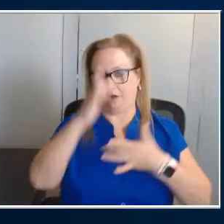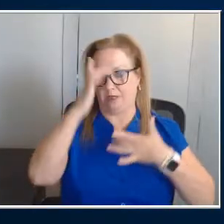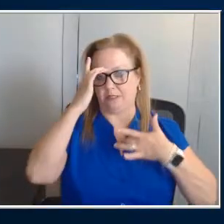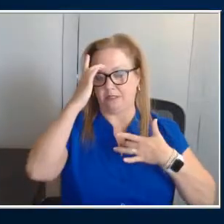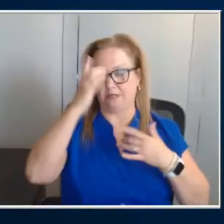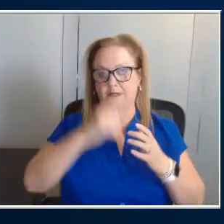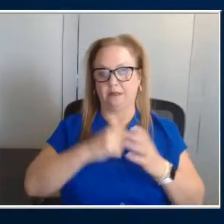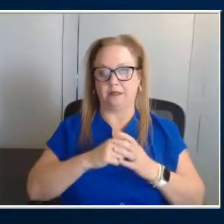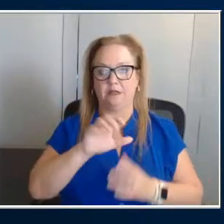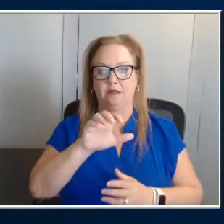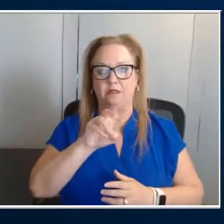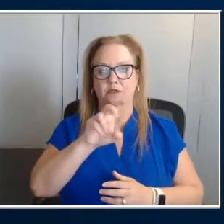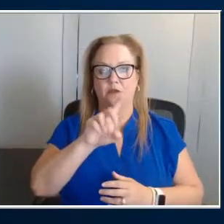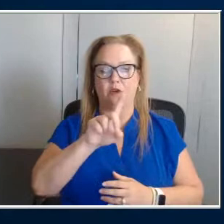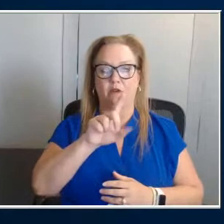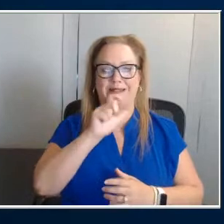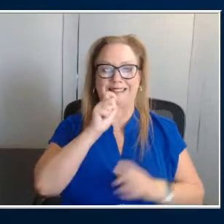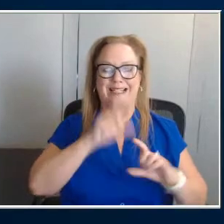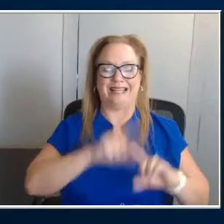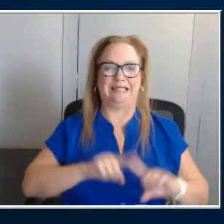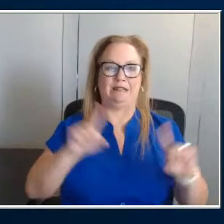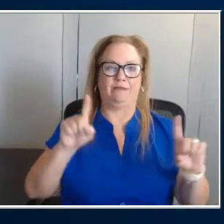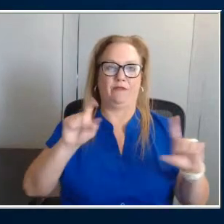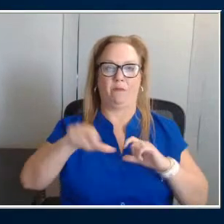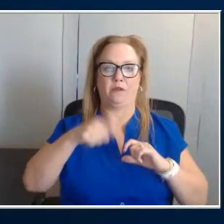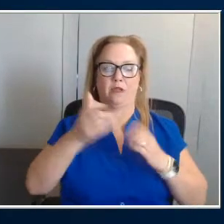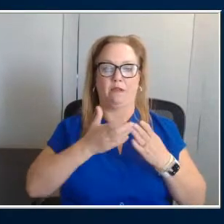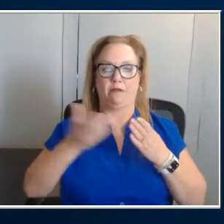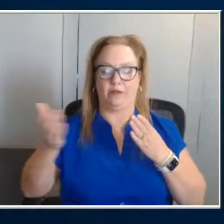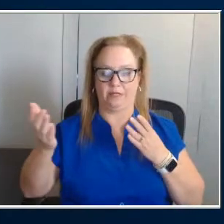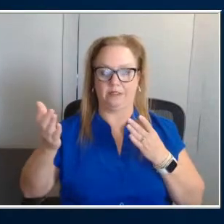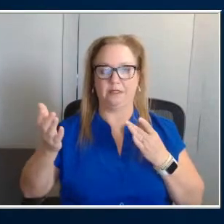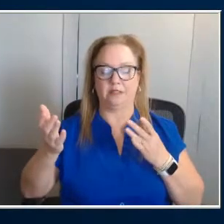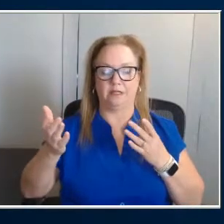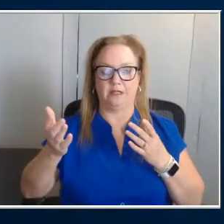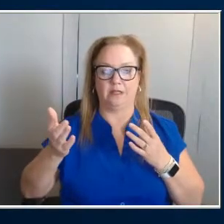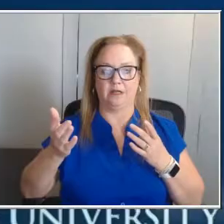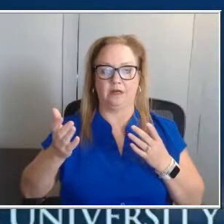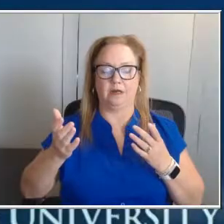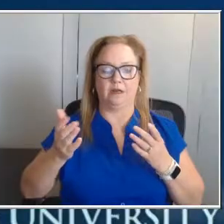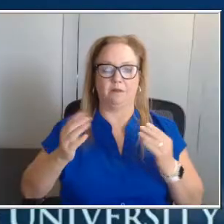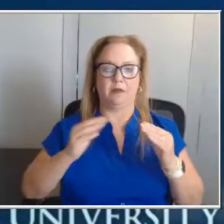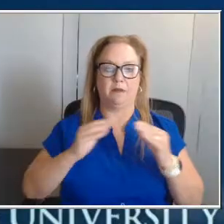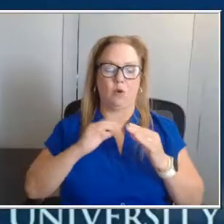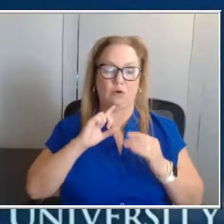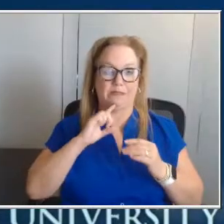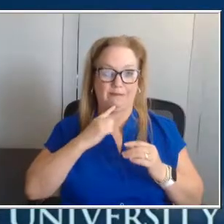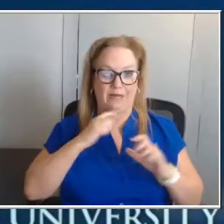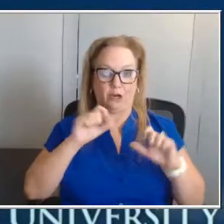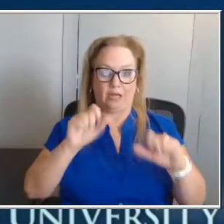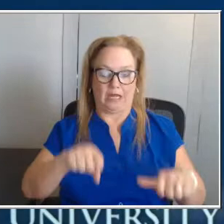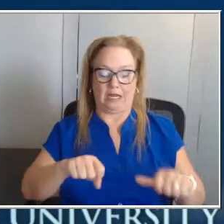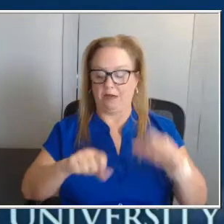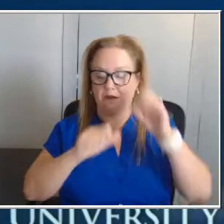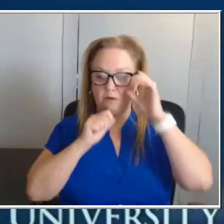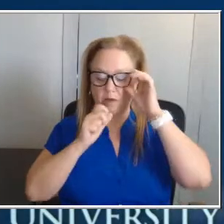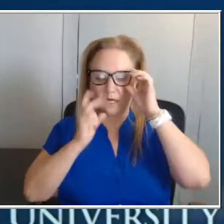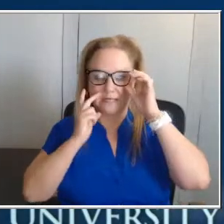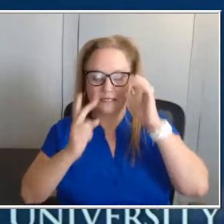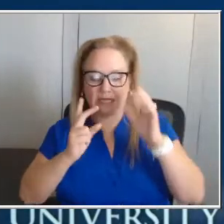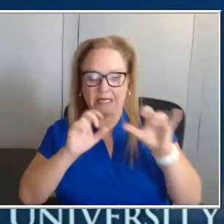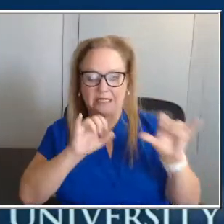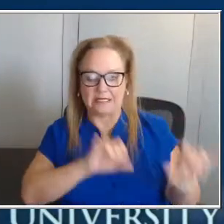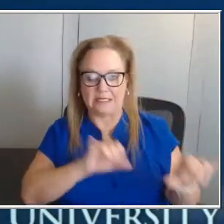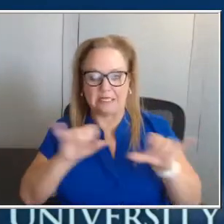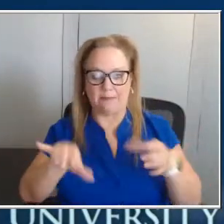not different from all those other things, is it? It just can be a little bit more severe. Mm-hmm. We're not seeing quite the same number of deaths